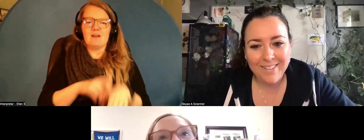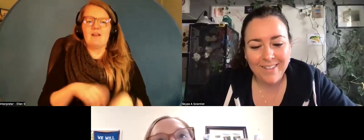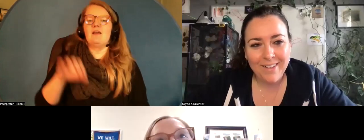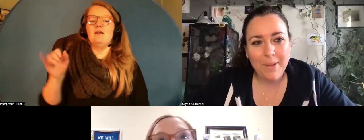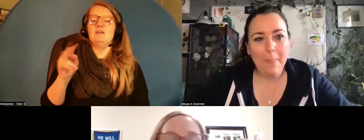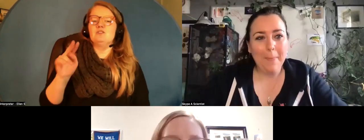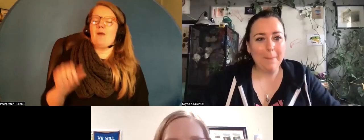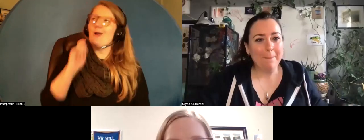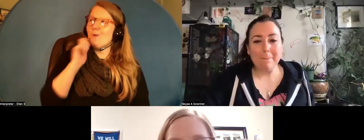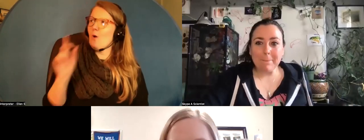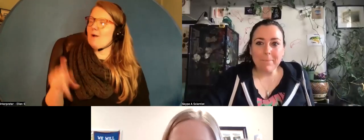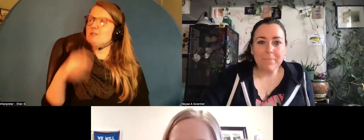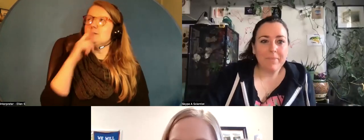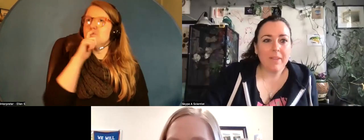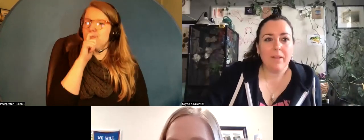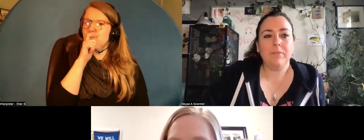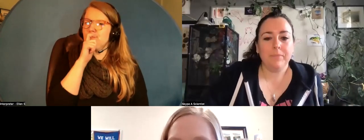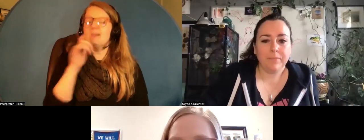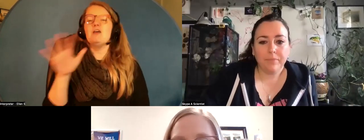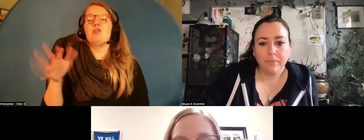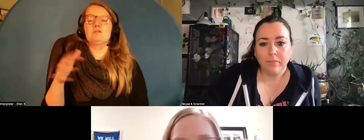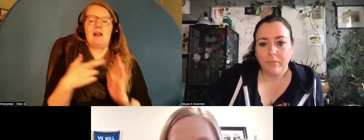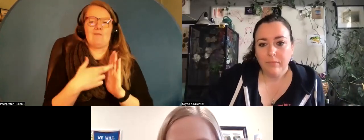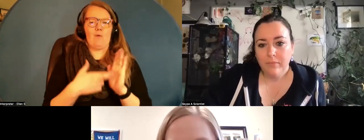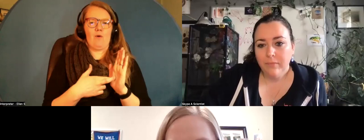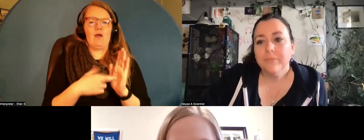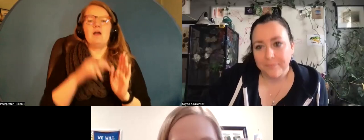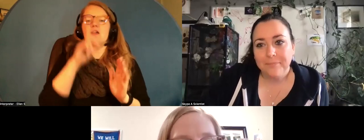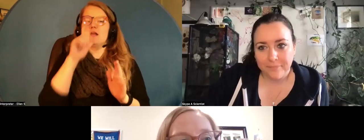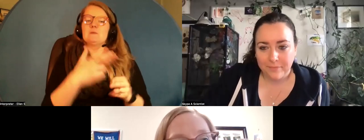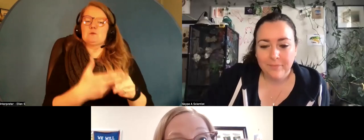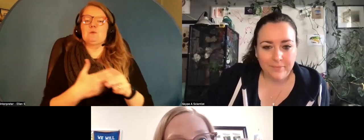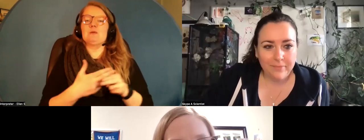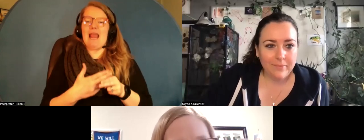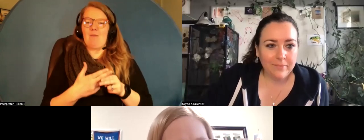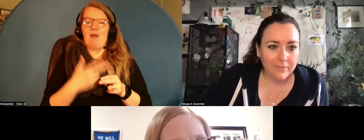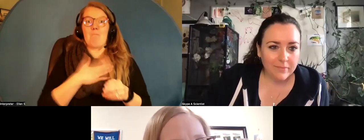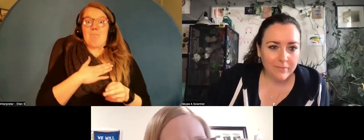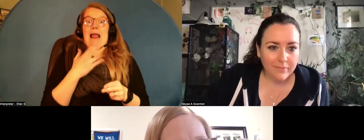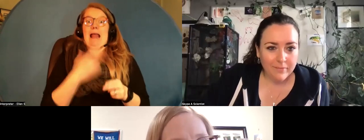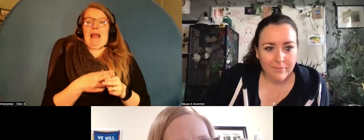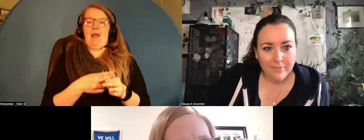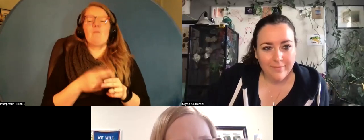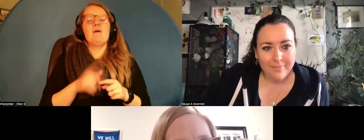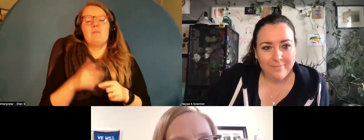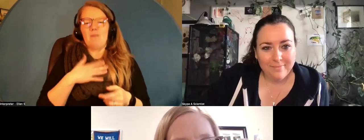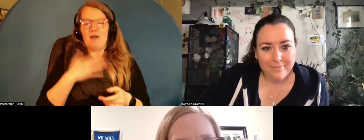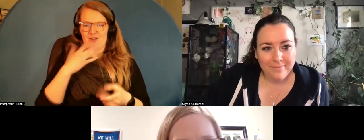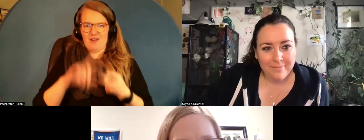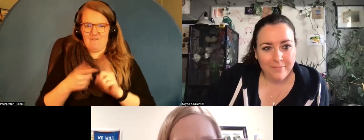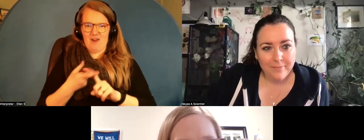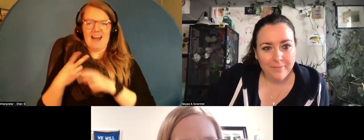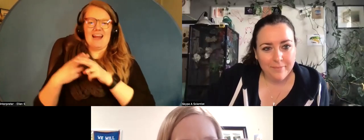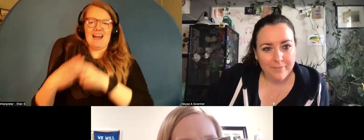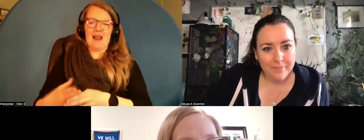question. So there's kind of a rule that you're not supposed to name it after yourself, but my good friend in grad school did name a